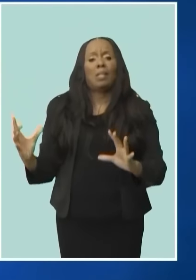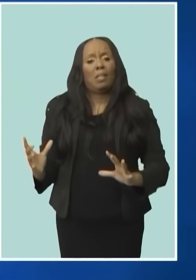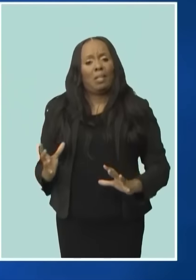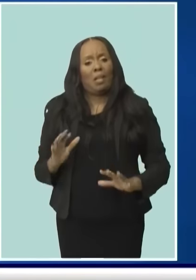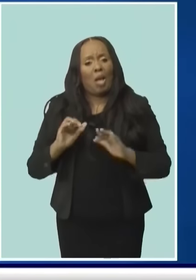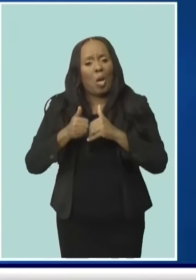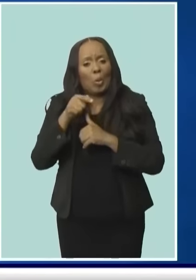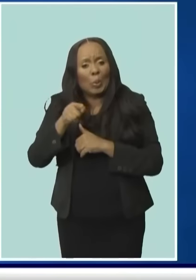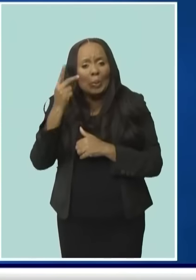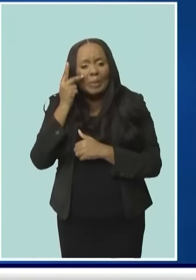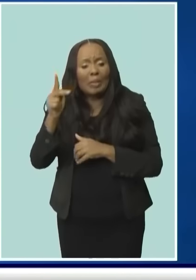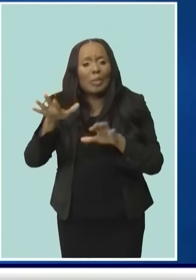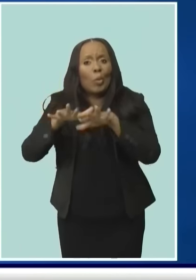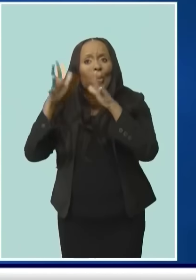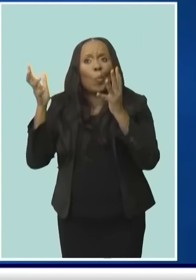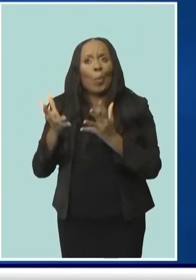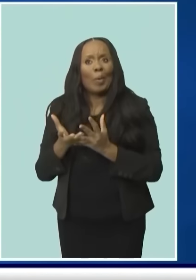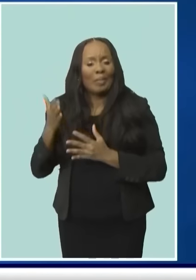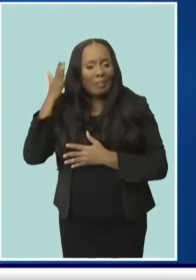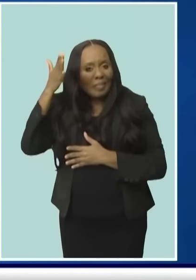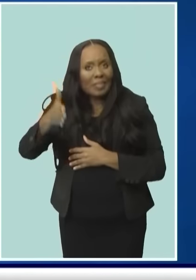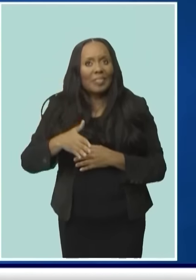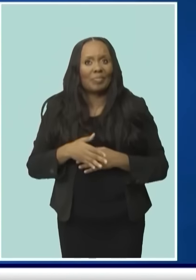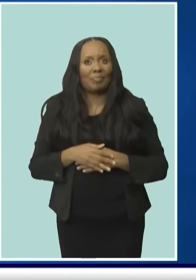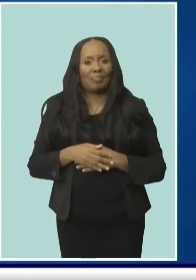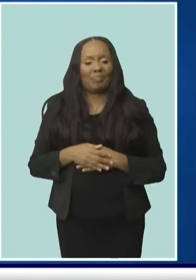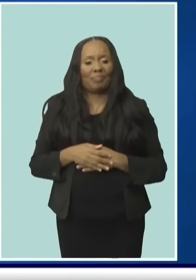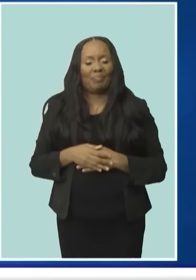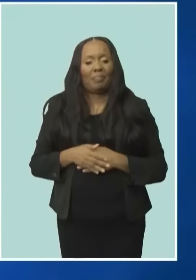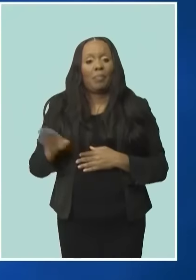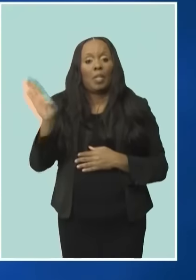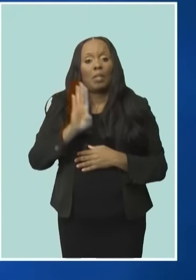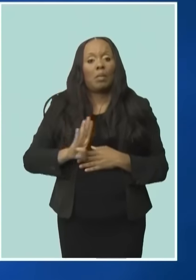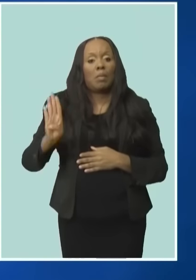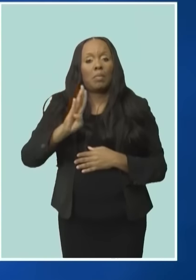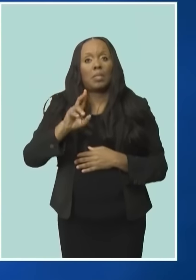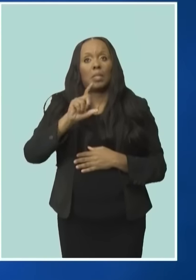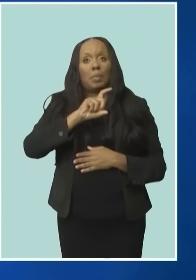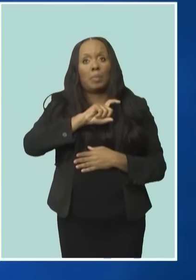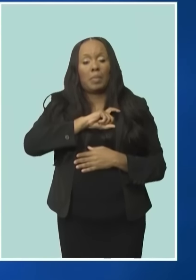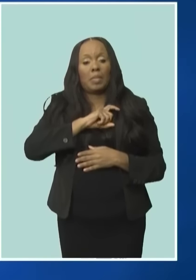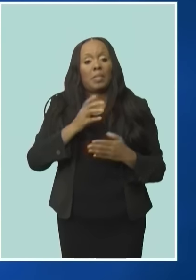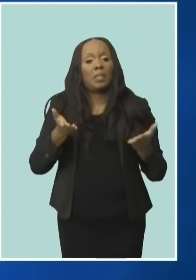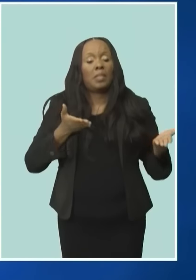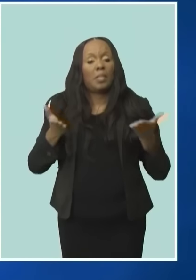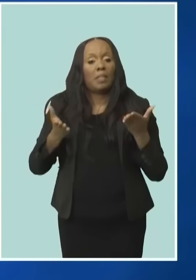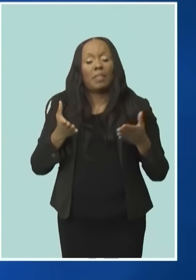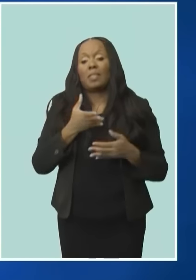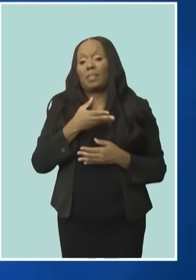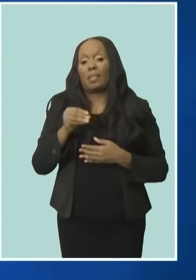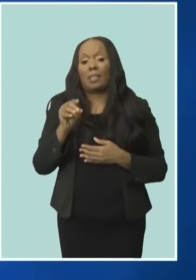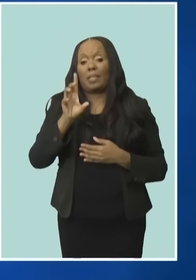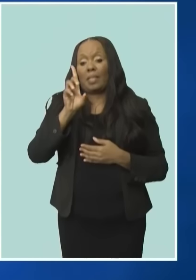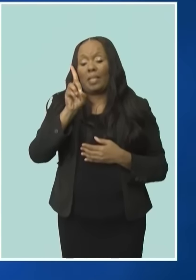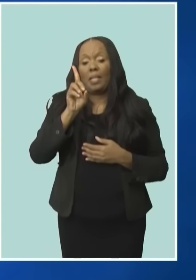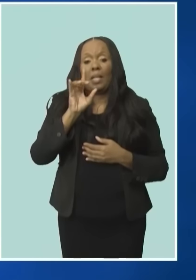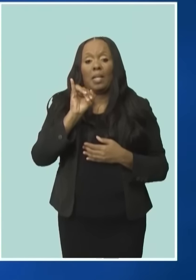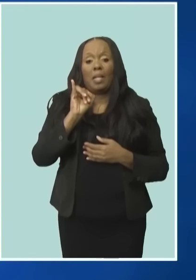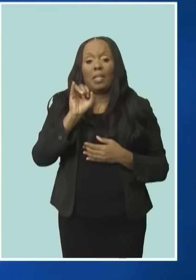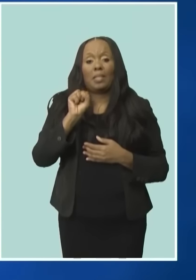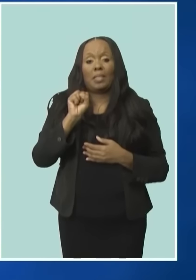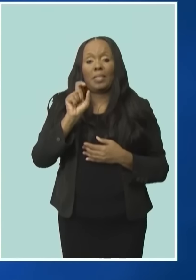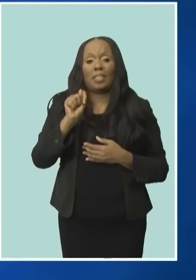yourself. To the Barbados Police Service and the District 18, thank you for creating this